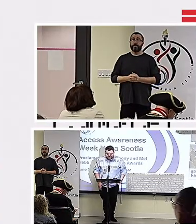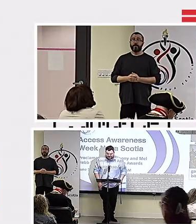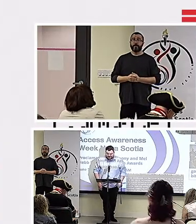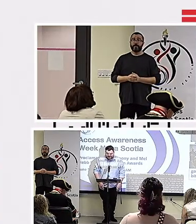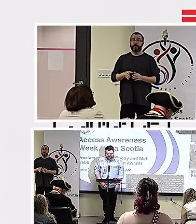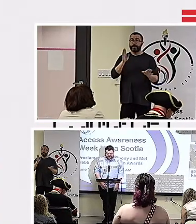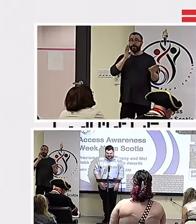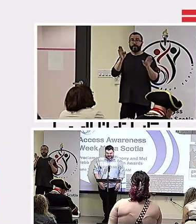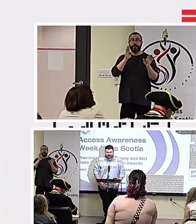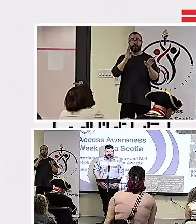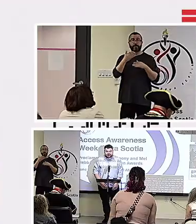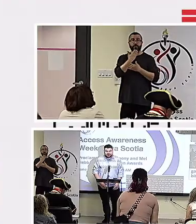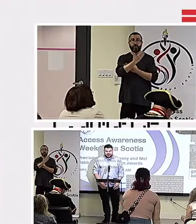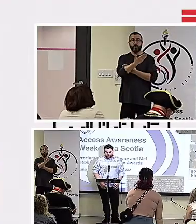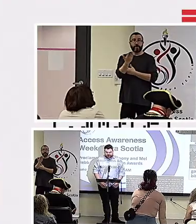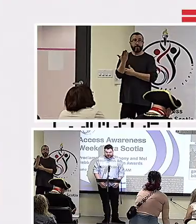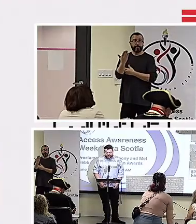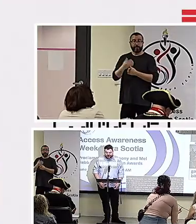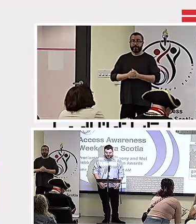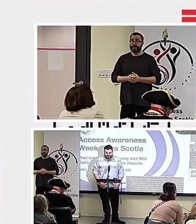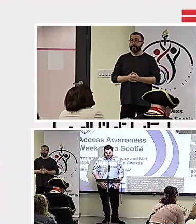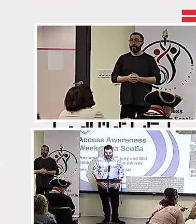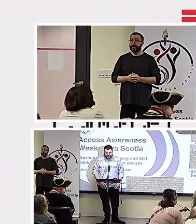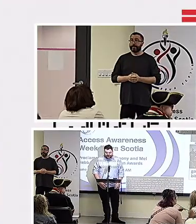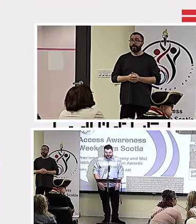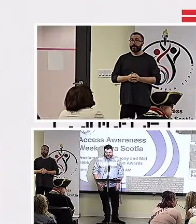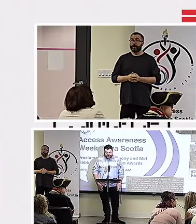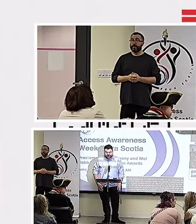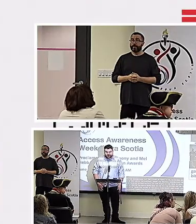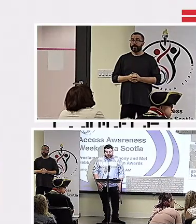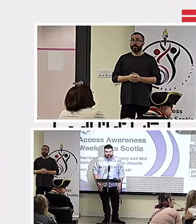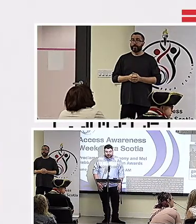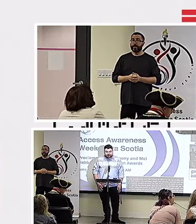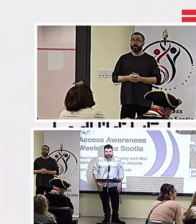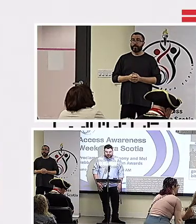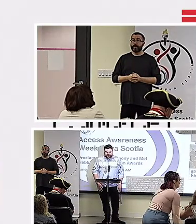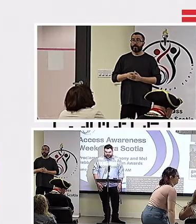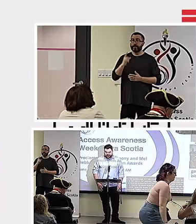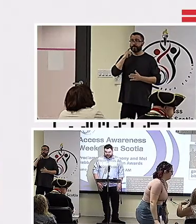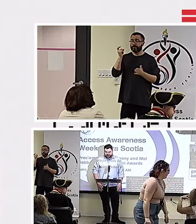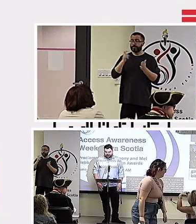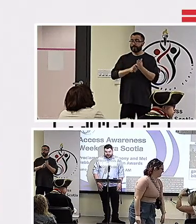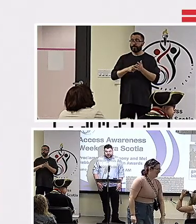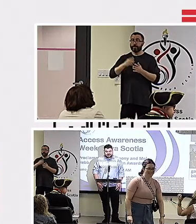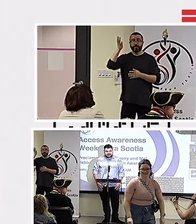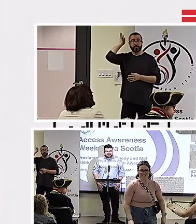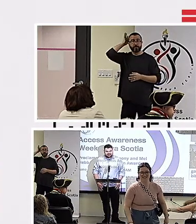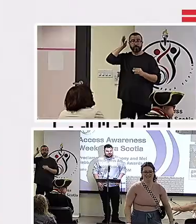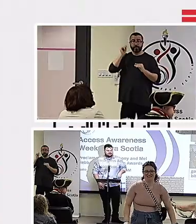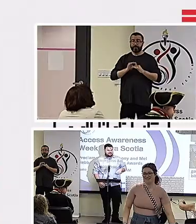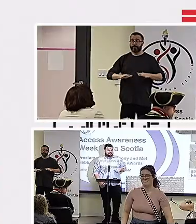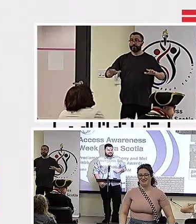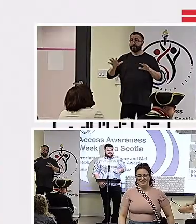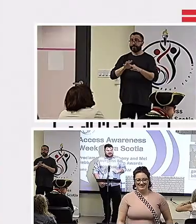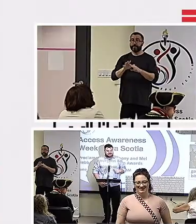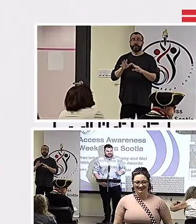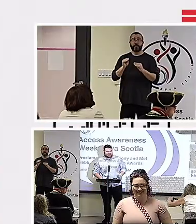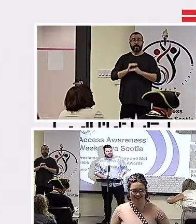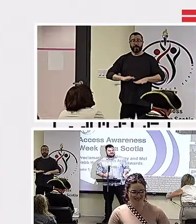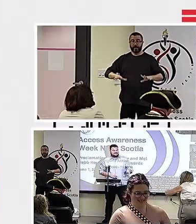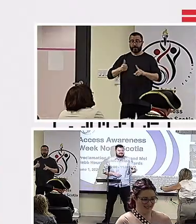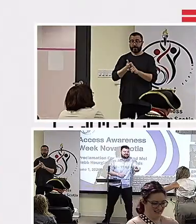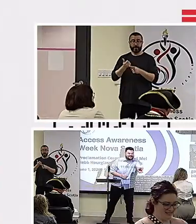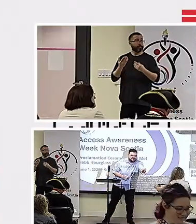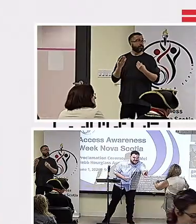Jalasi and good morning, everyone. I want to begin by grounding us here in Jibuktu within Mi'kma'ki, the unceded and